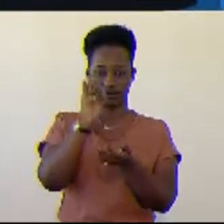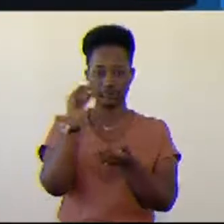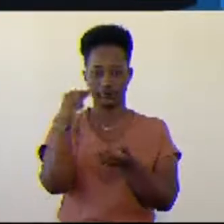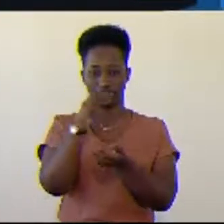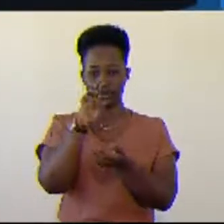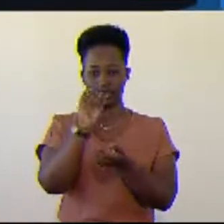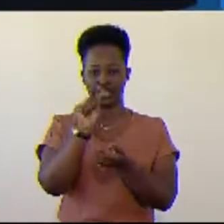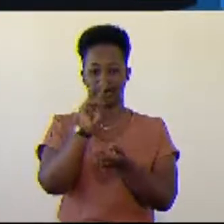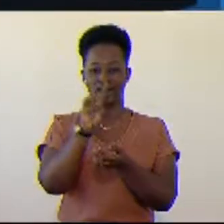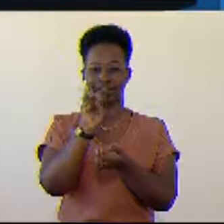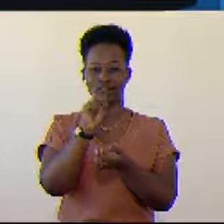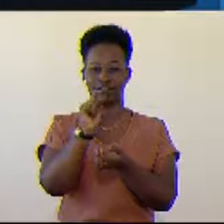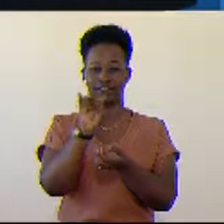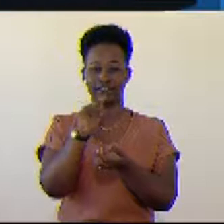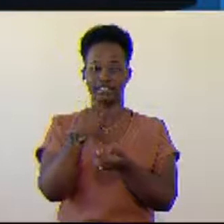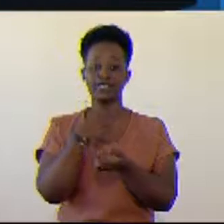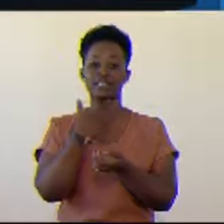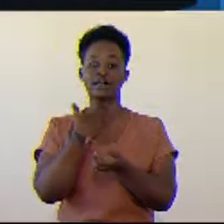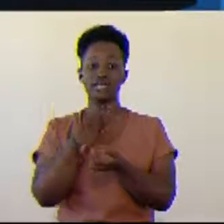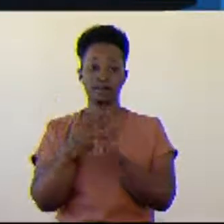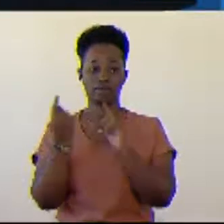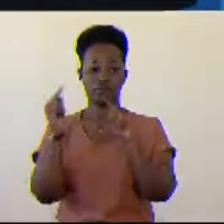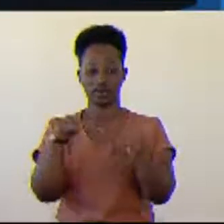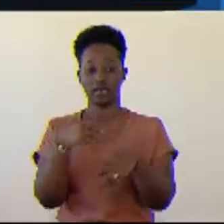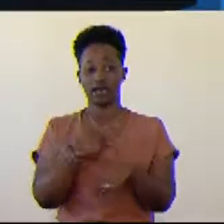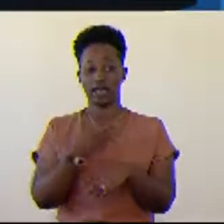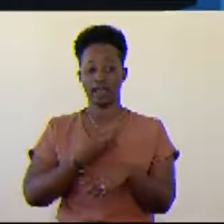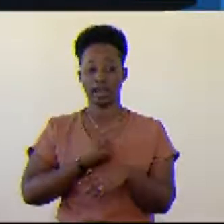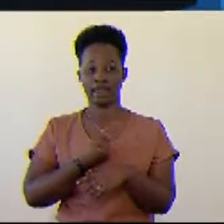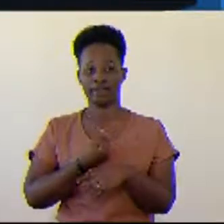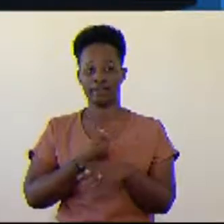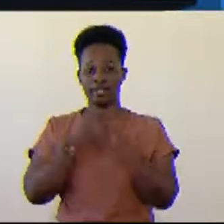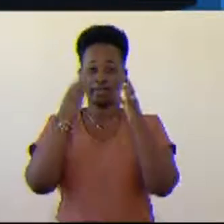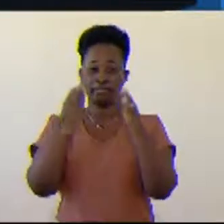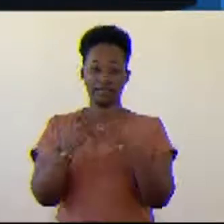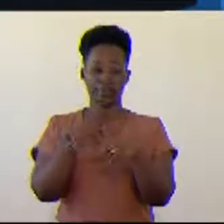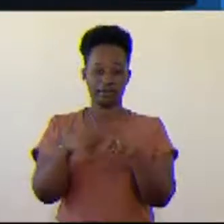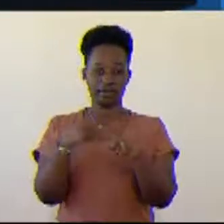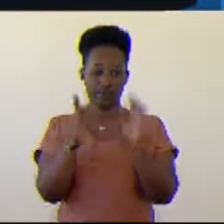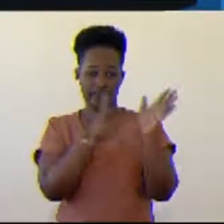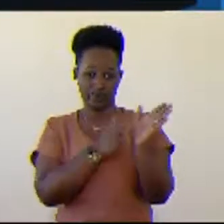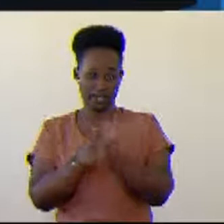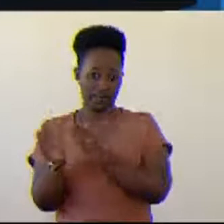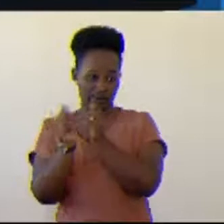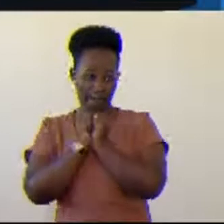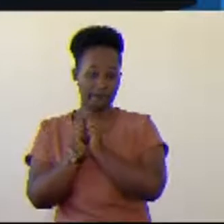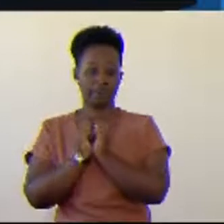you to come here with me. I have a set of apparatus that we have arranged together.